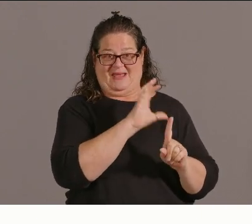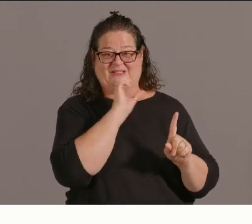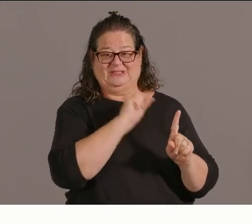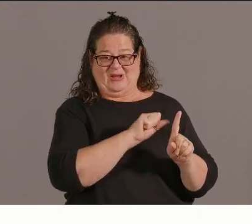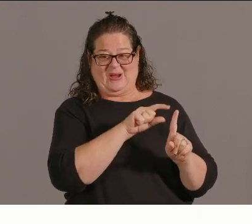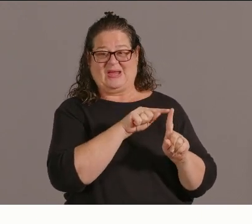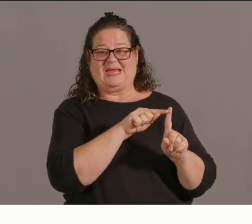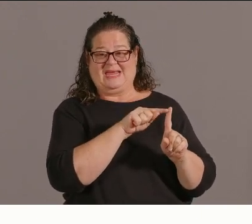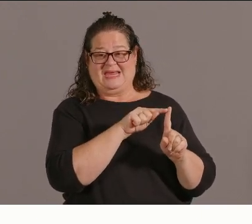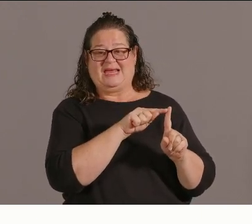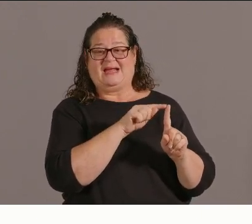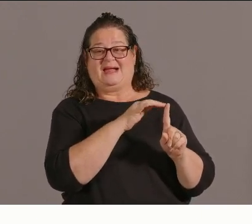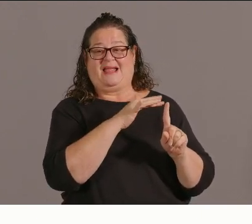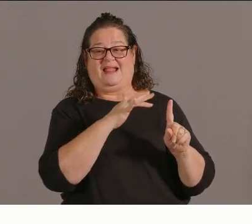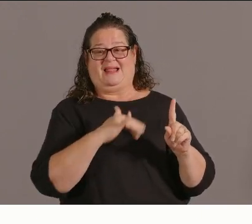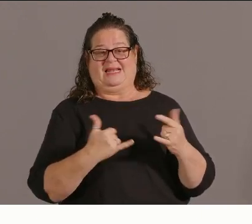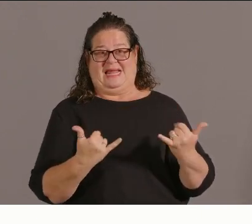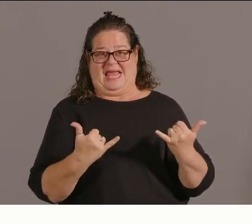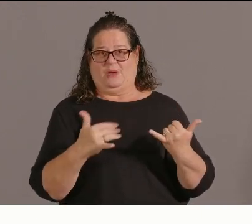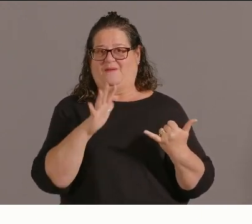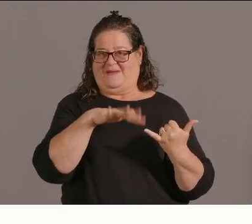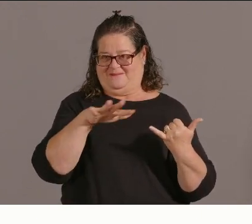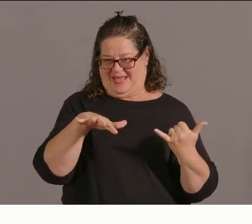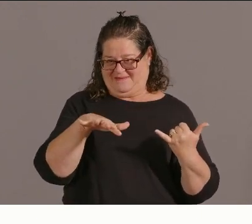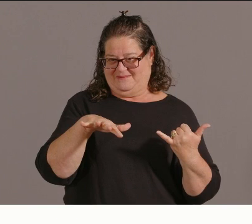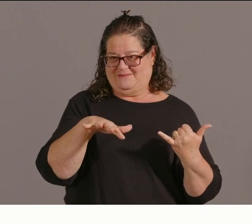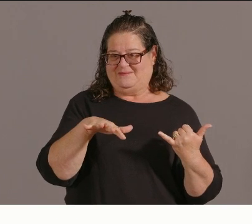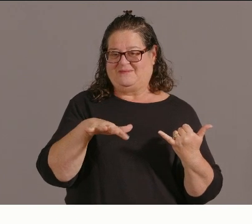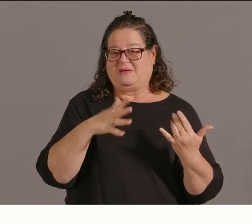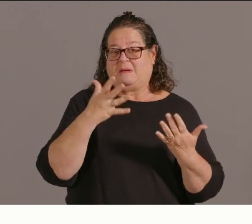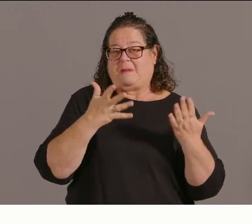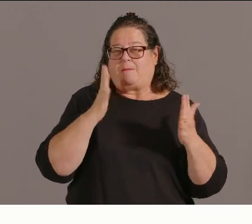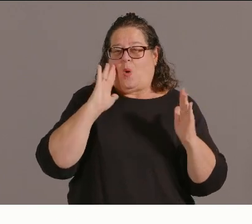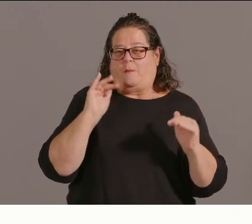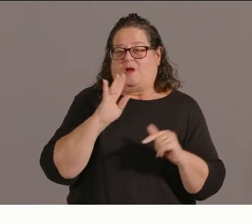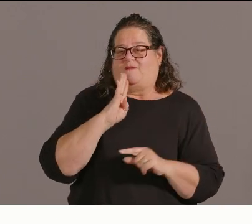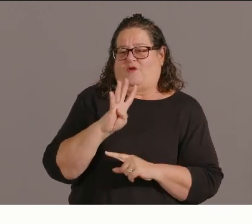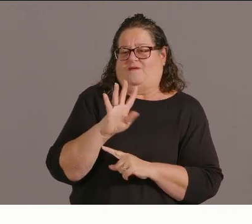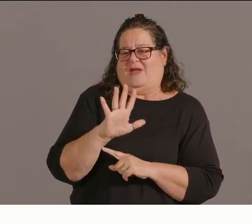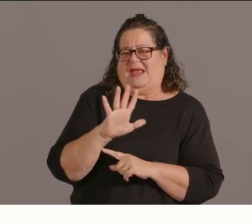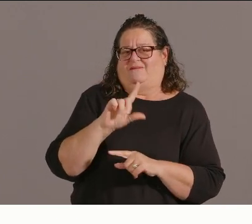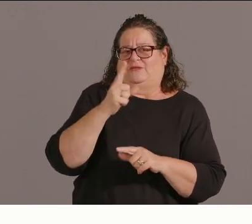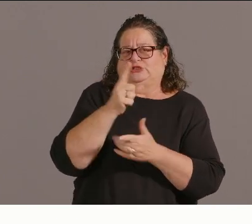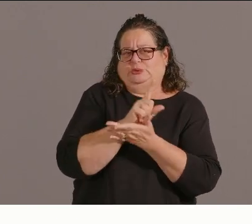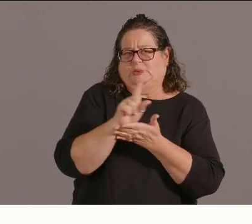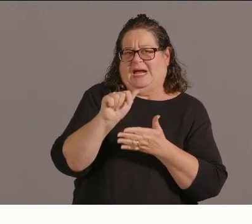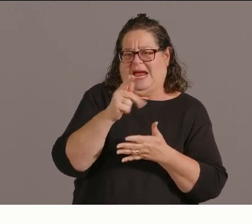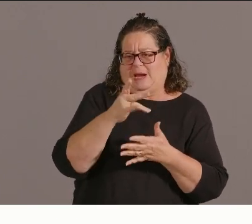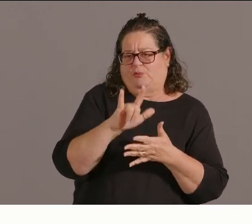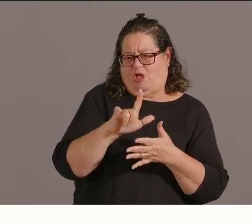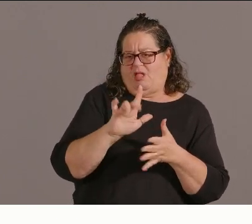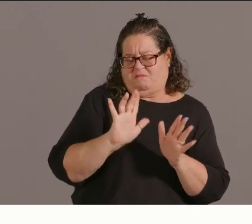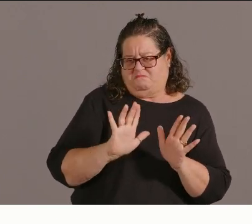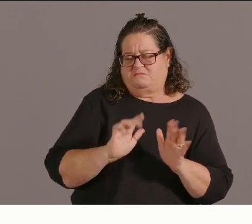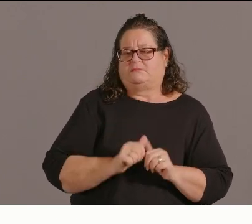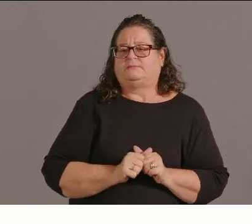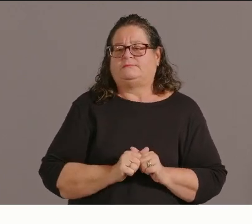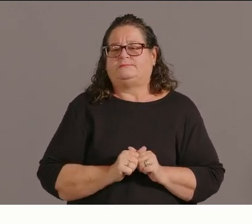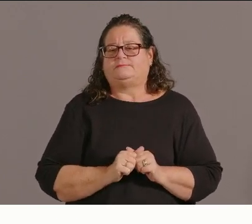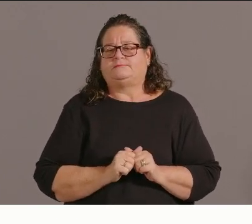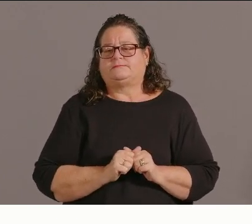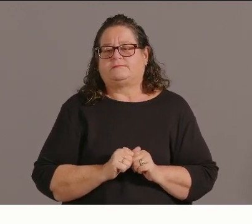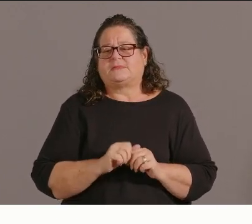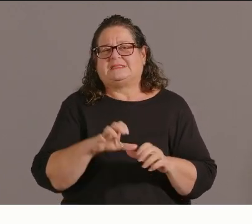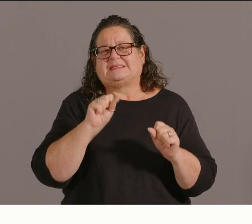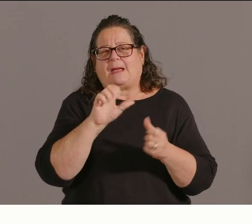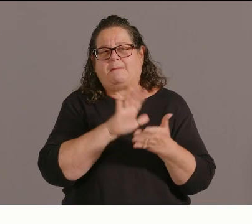45 to 54-year-olds on or before April 1st. We anticipate approximately 3 weeks to get through that group. If you look